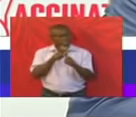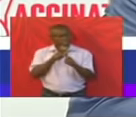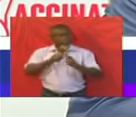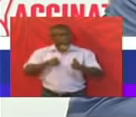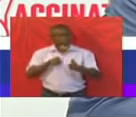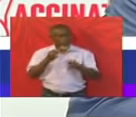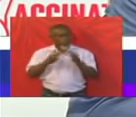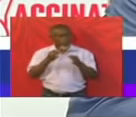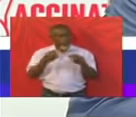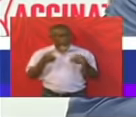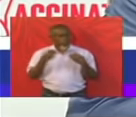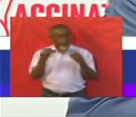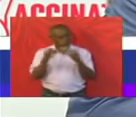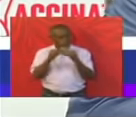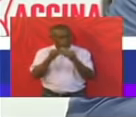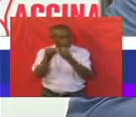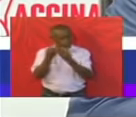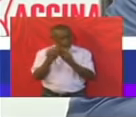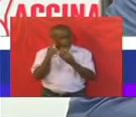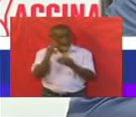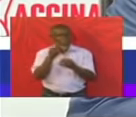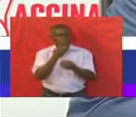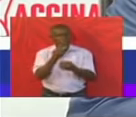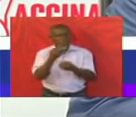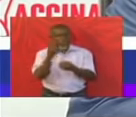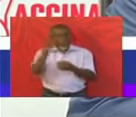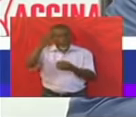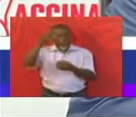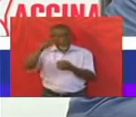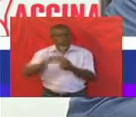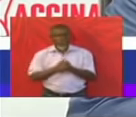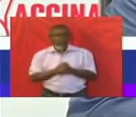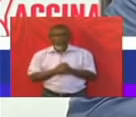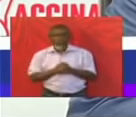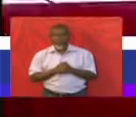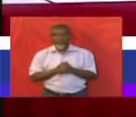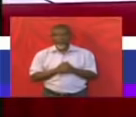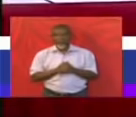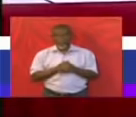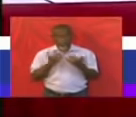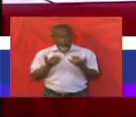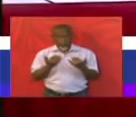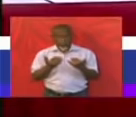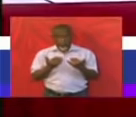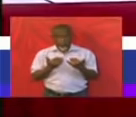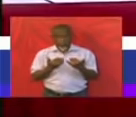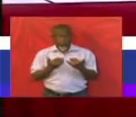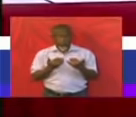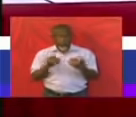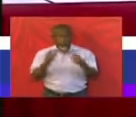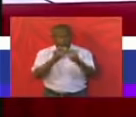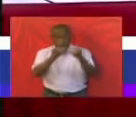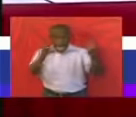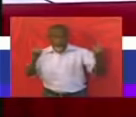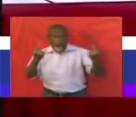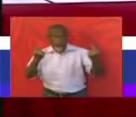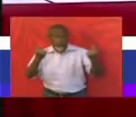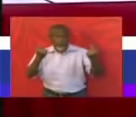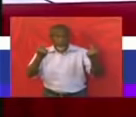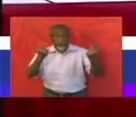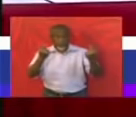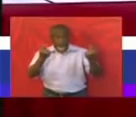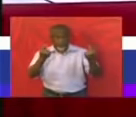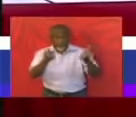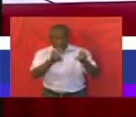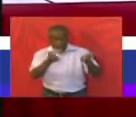time rolls on. Thank you very much, Dr. Hines. We now move to the Guardian newspapers. Guardian, good